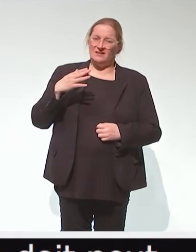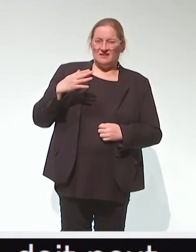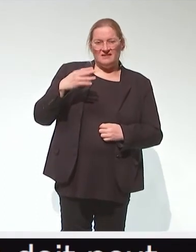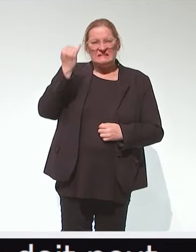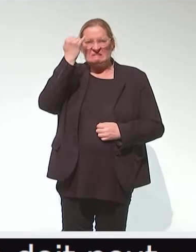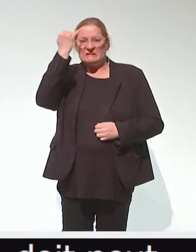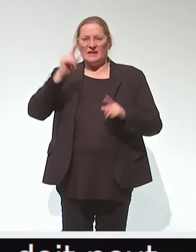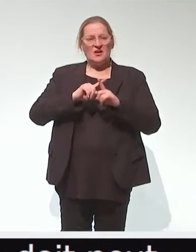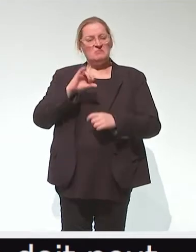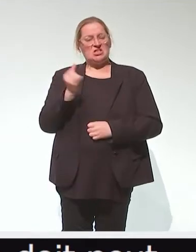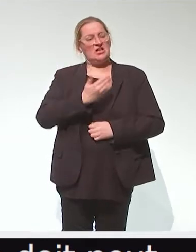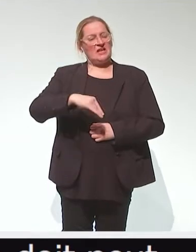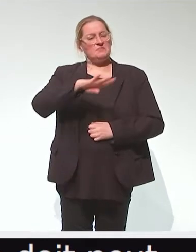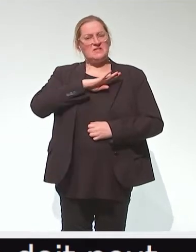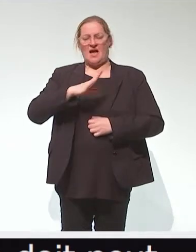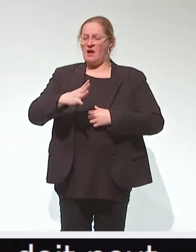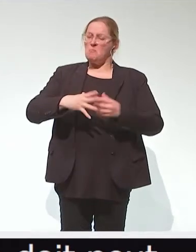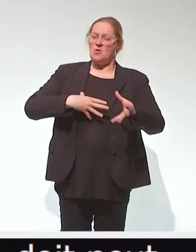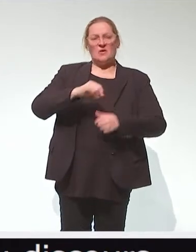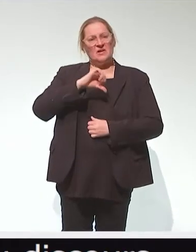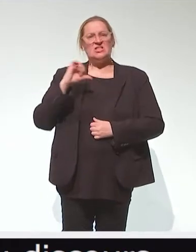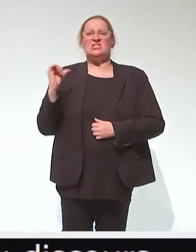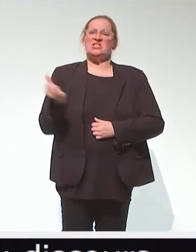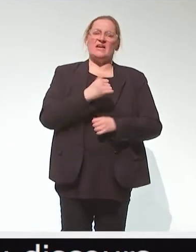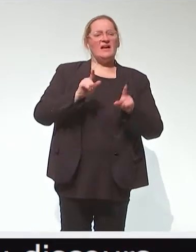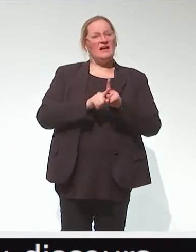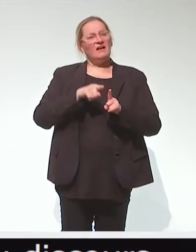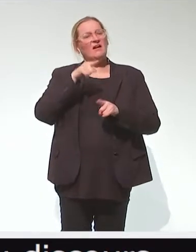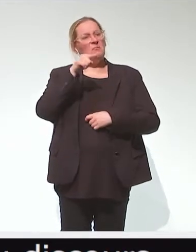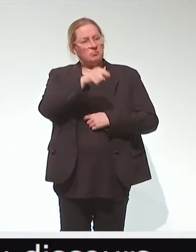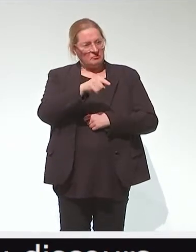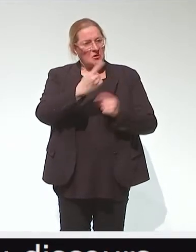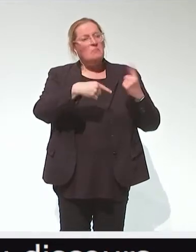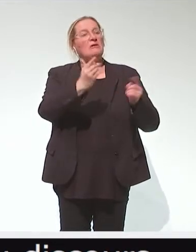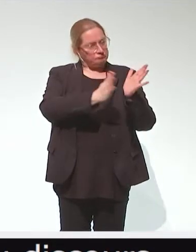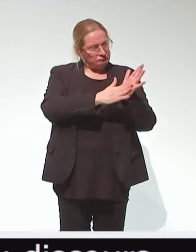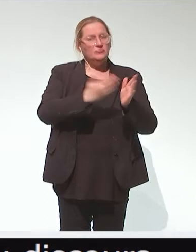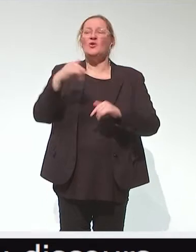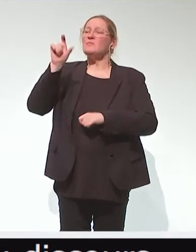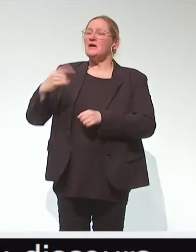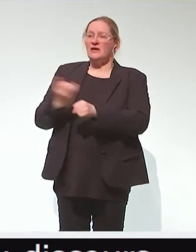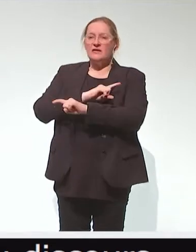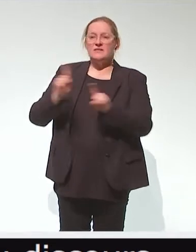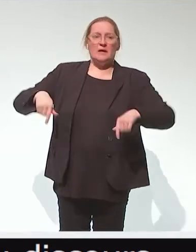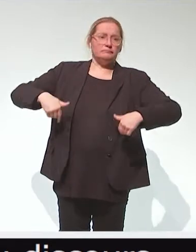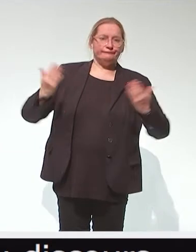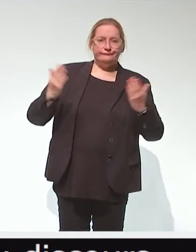on meritocracy, the idea that everyone is responsible for their own happiness as a